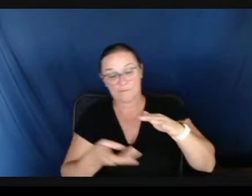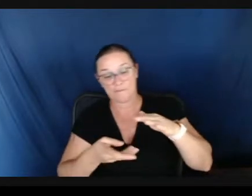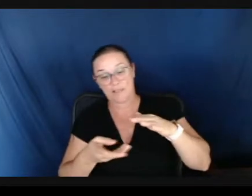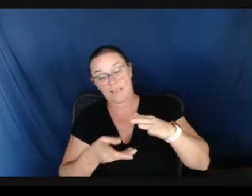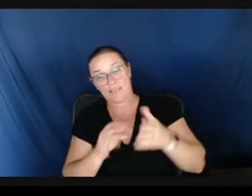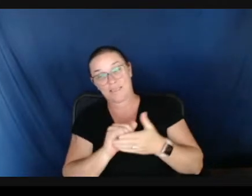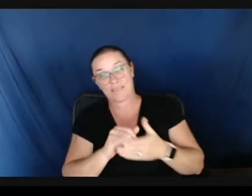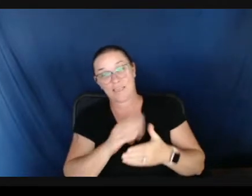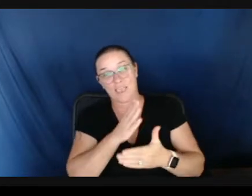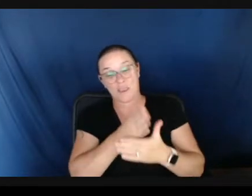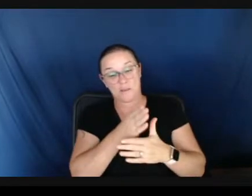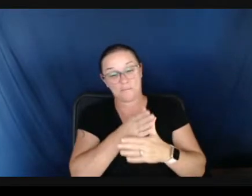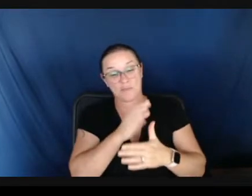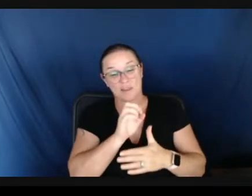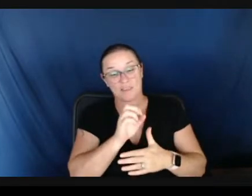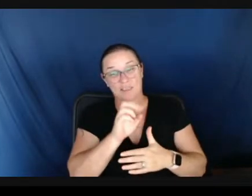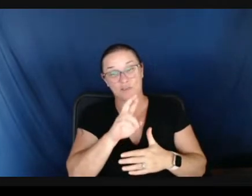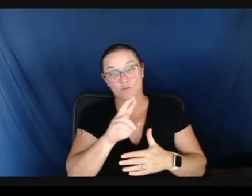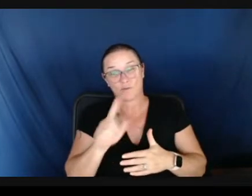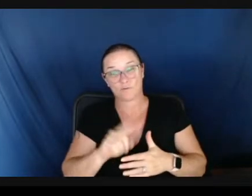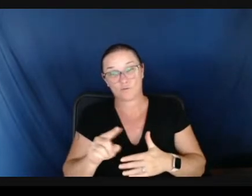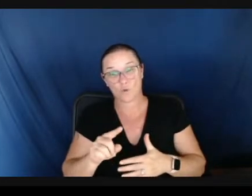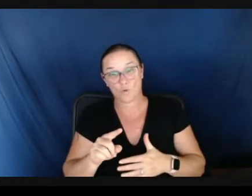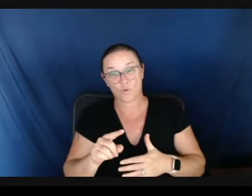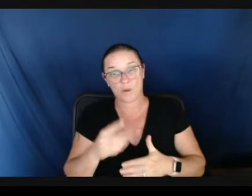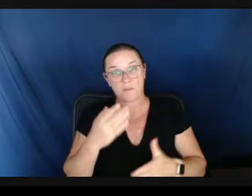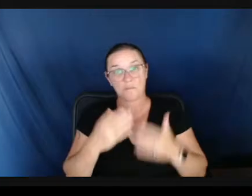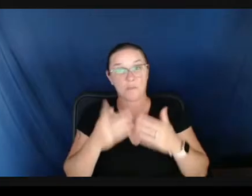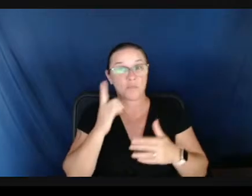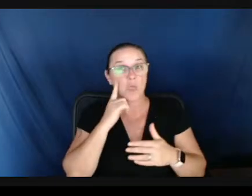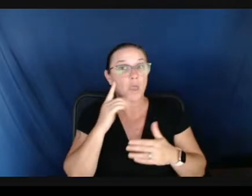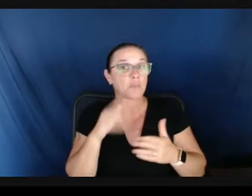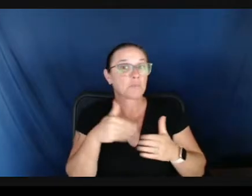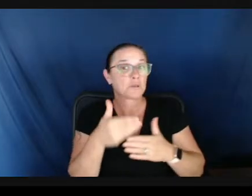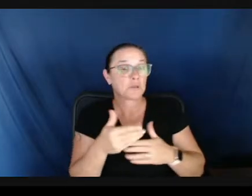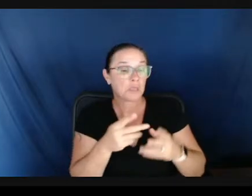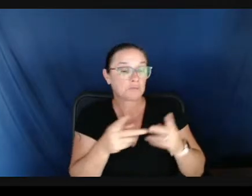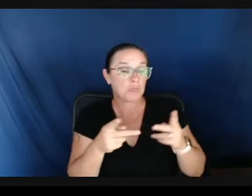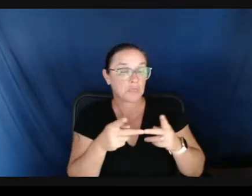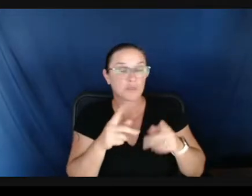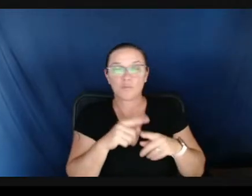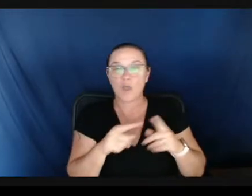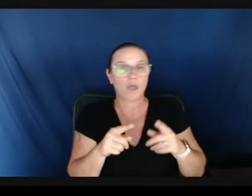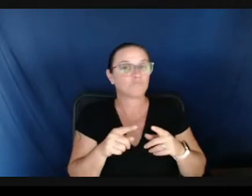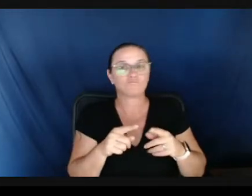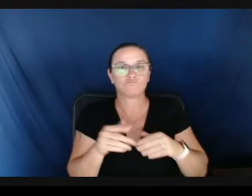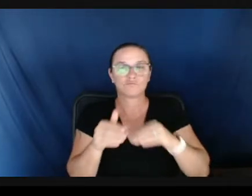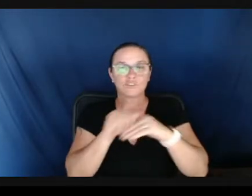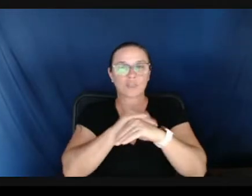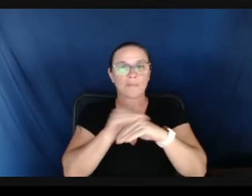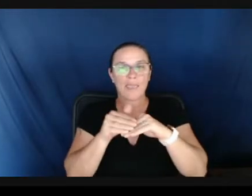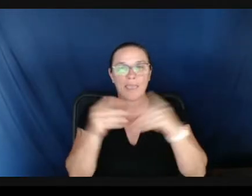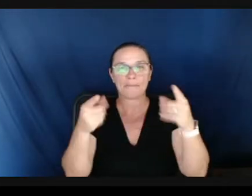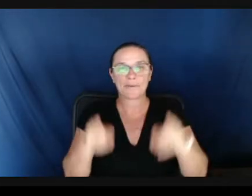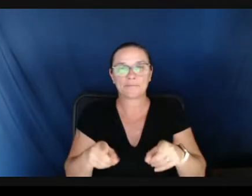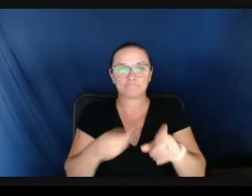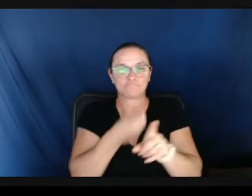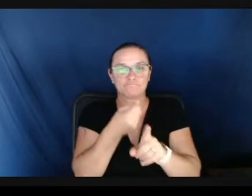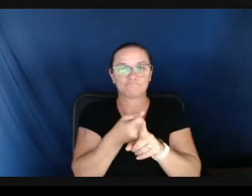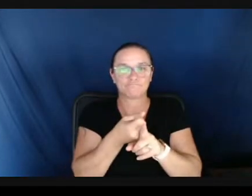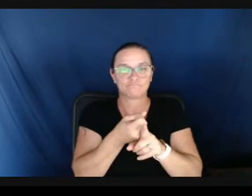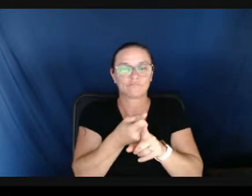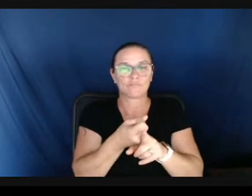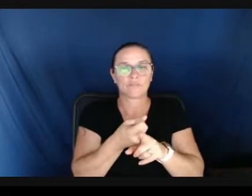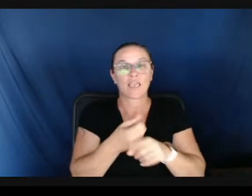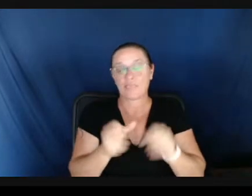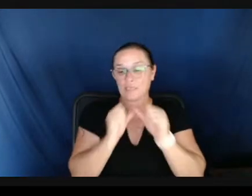zone. We were looking at that as maybe the next move of Kilauea, and then we were surprised by the summit onset and continued